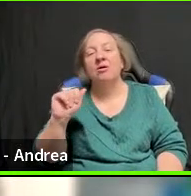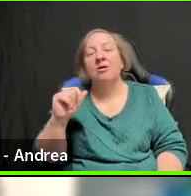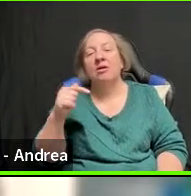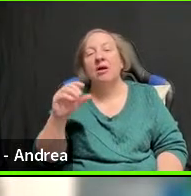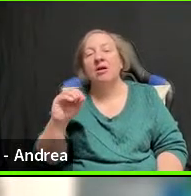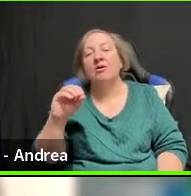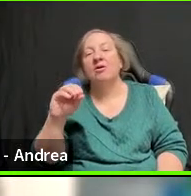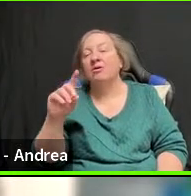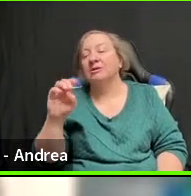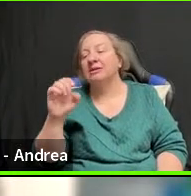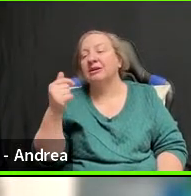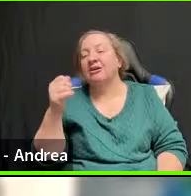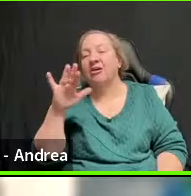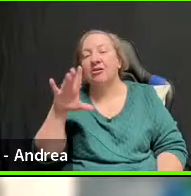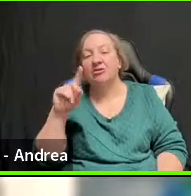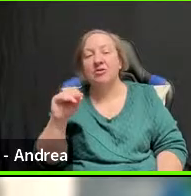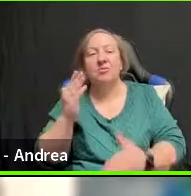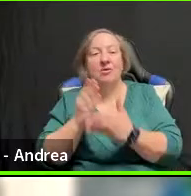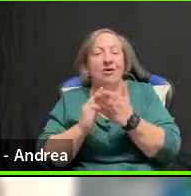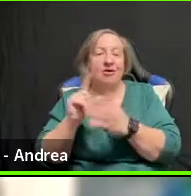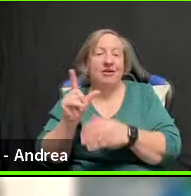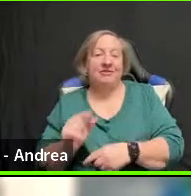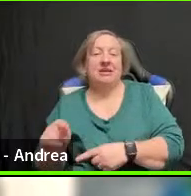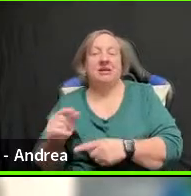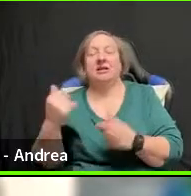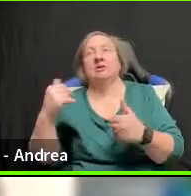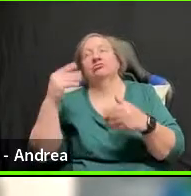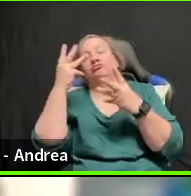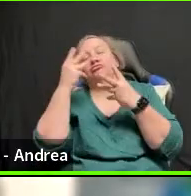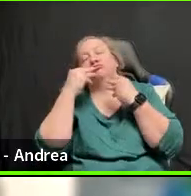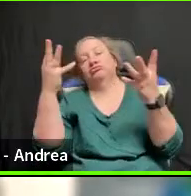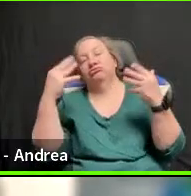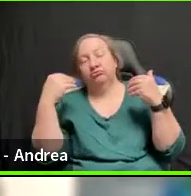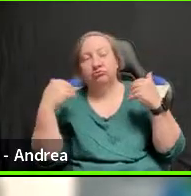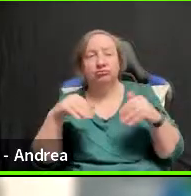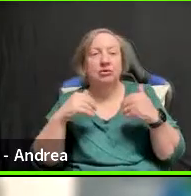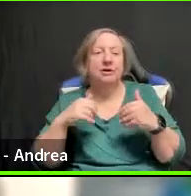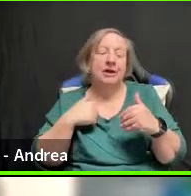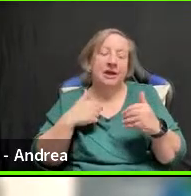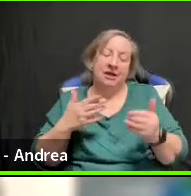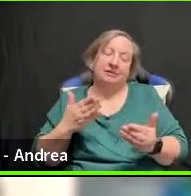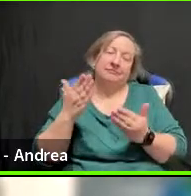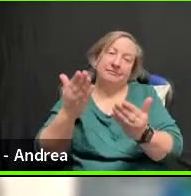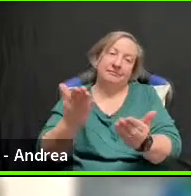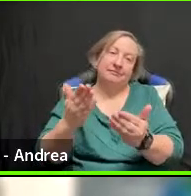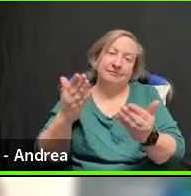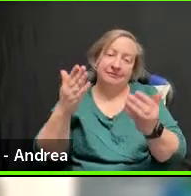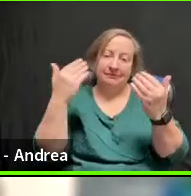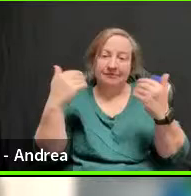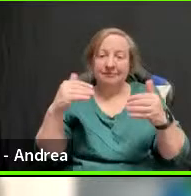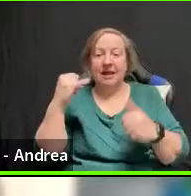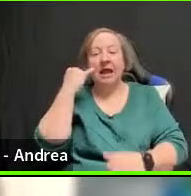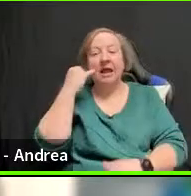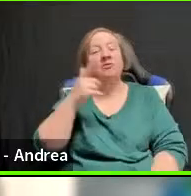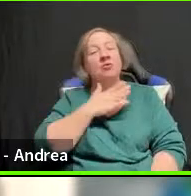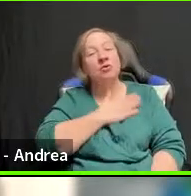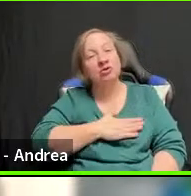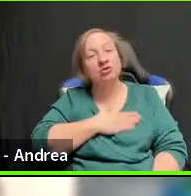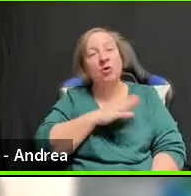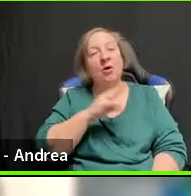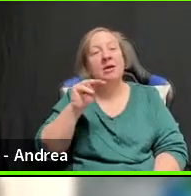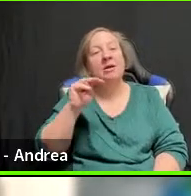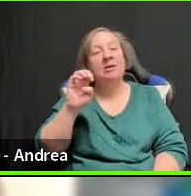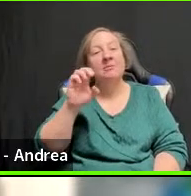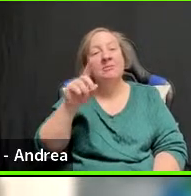Italy, which is absolutely gorgeous, and highly recommend if you enjoy